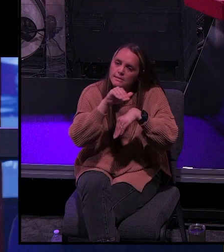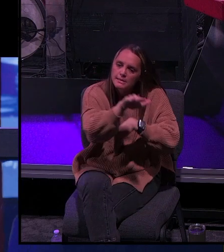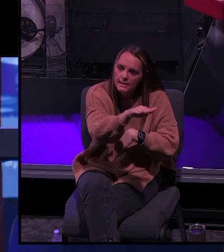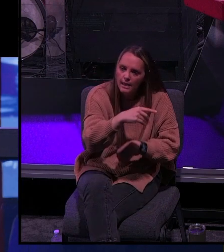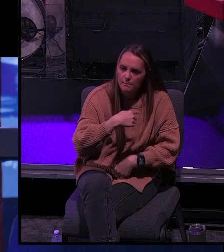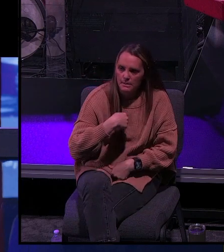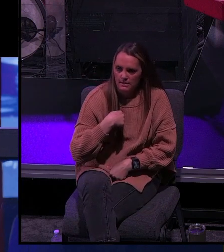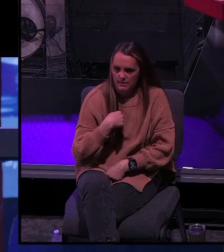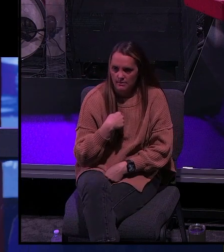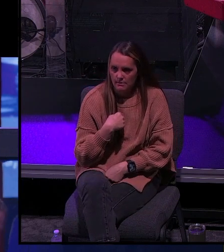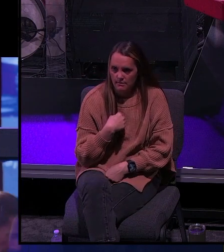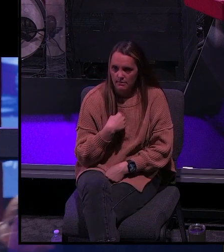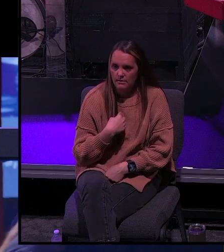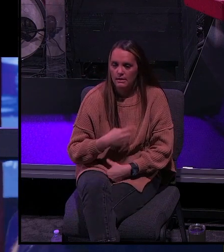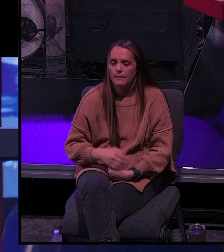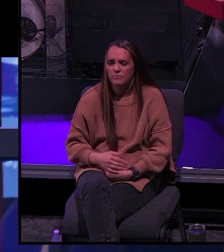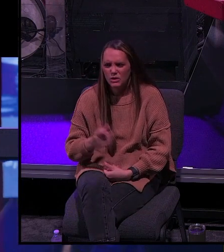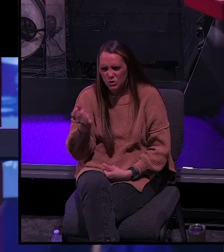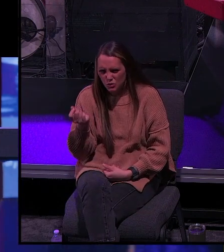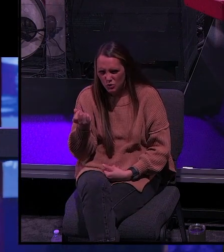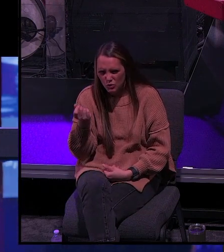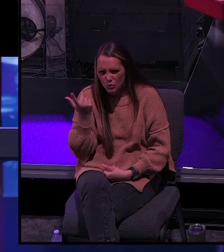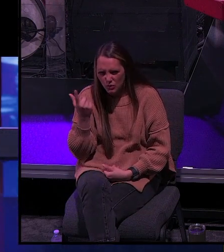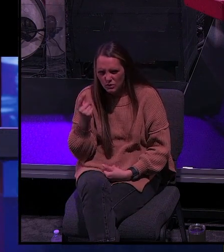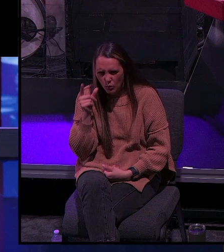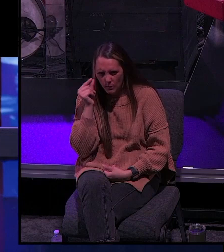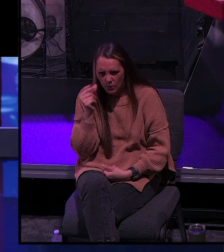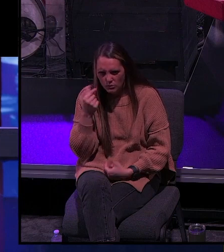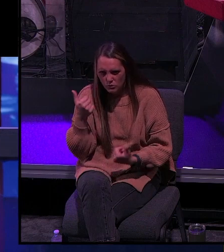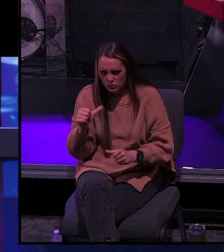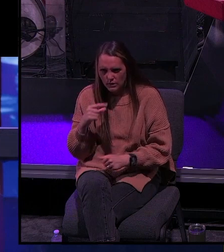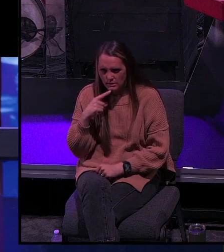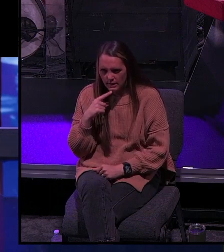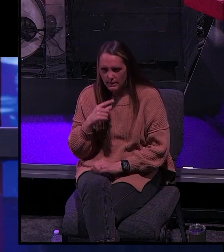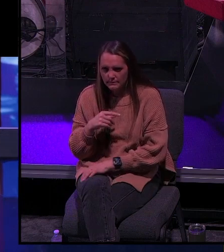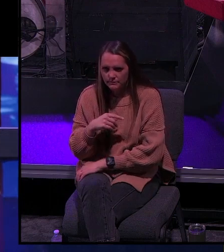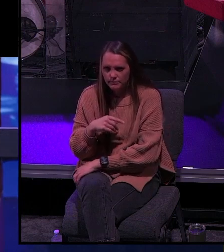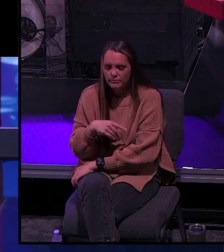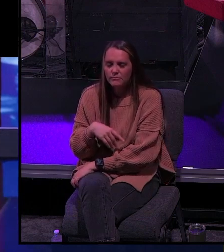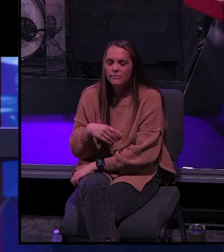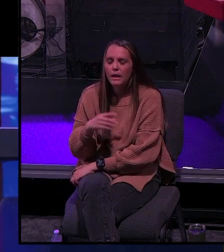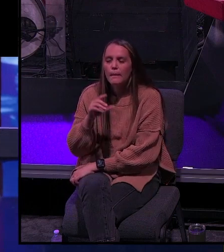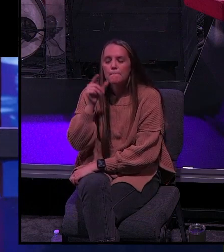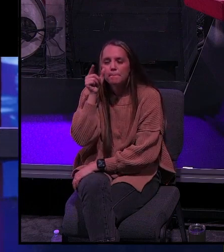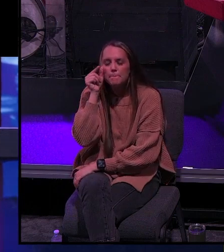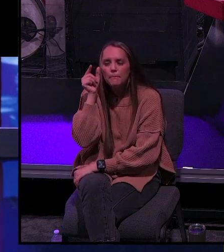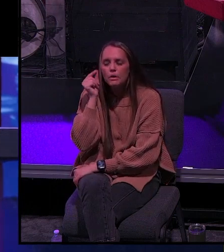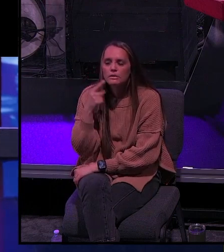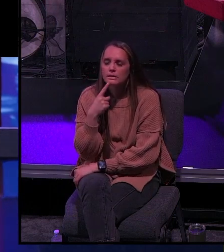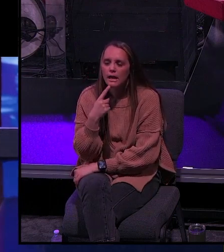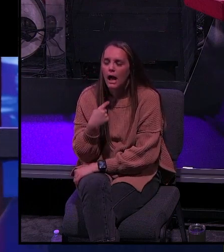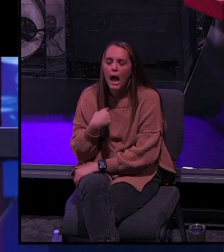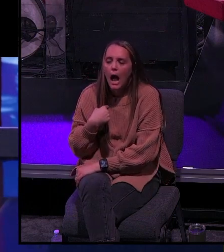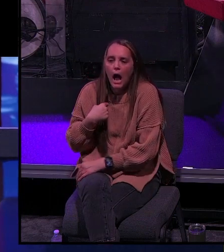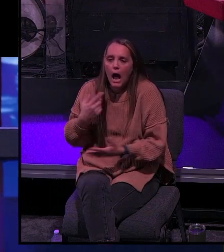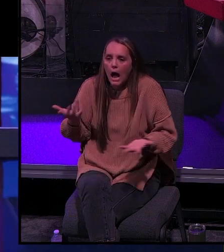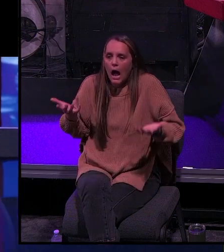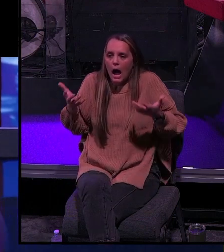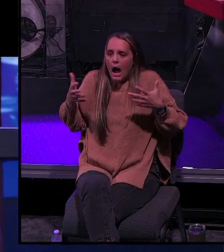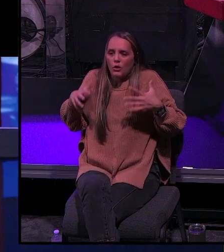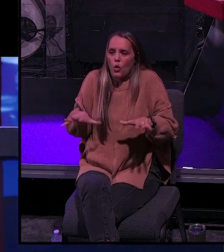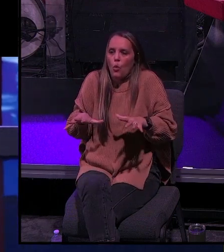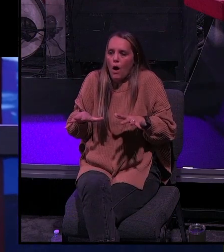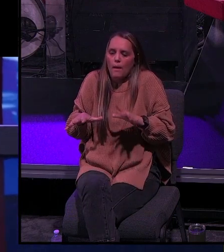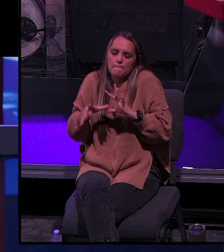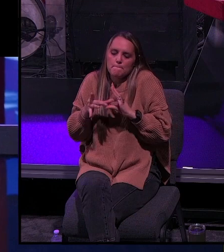up from here. Do you understand what Moses is saying there? He's saying, I don't want a messenger. I don't want